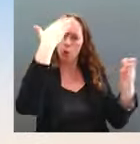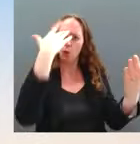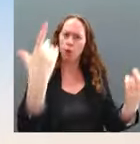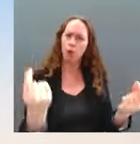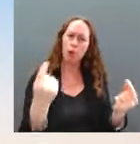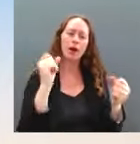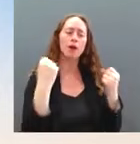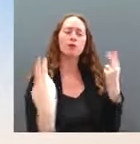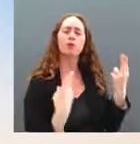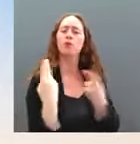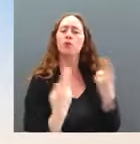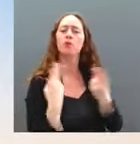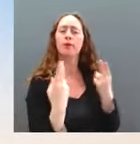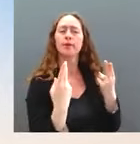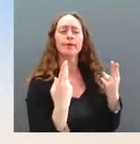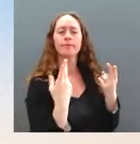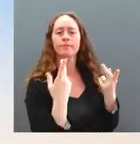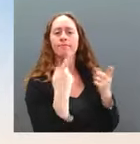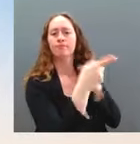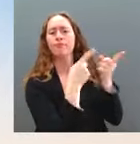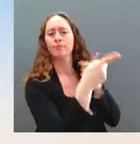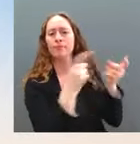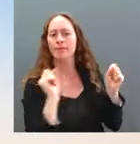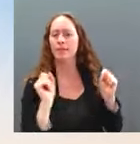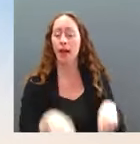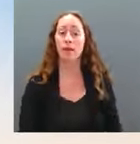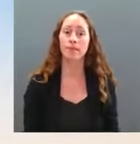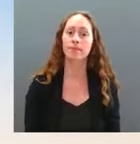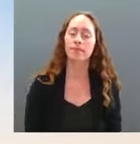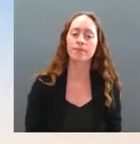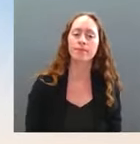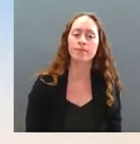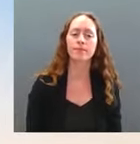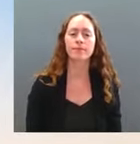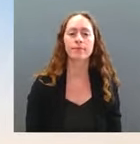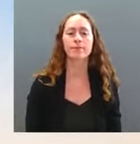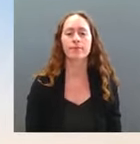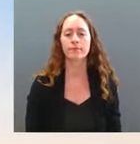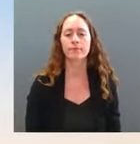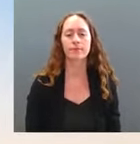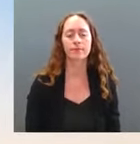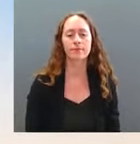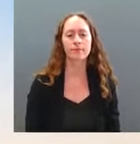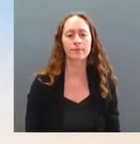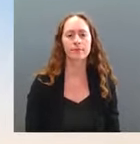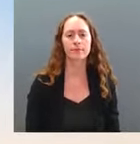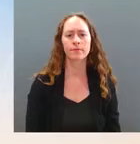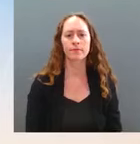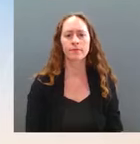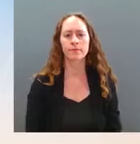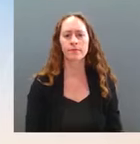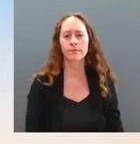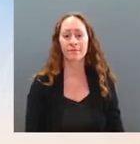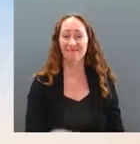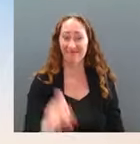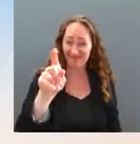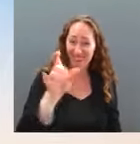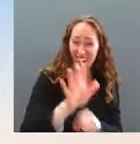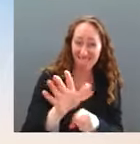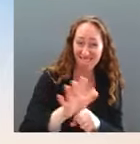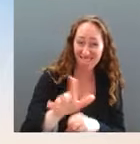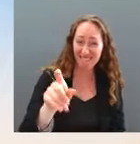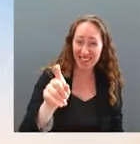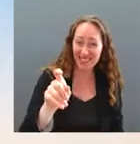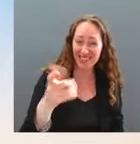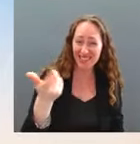that that's sufficient, that you feel that you've given them enough? I mean, what do you mean by those metrics? Well, I